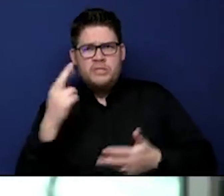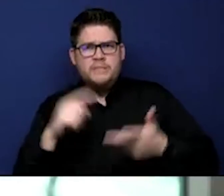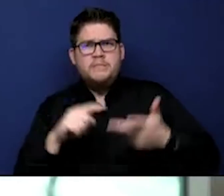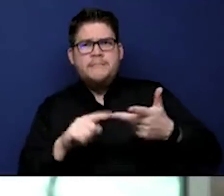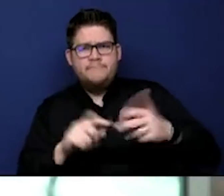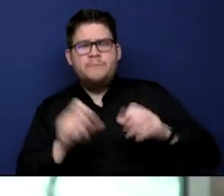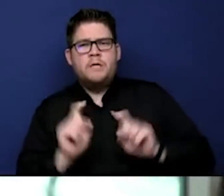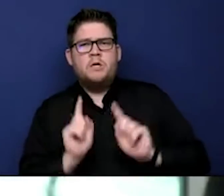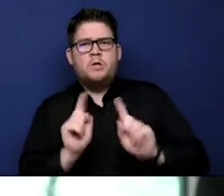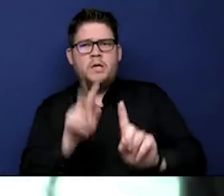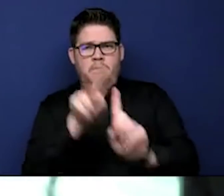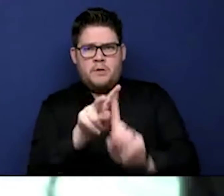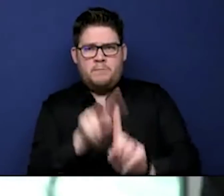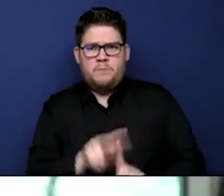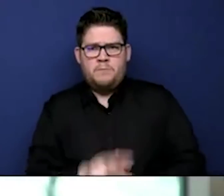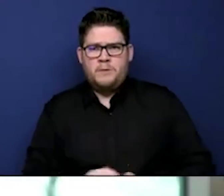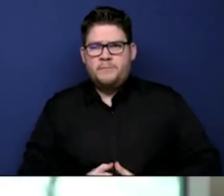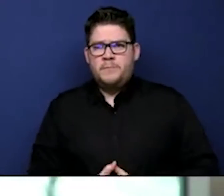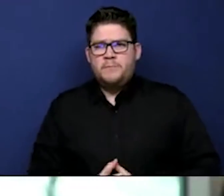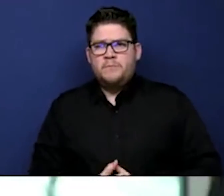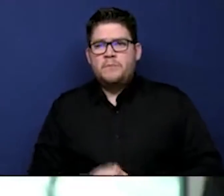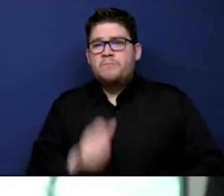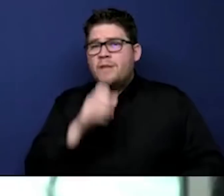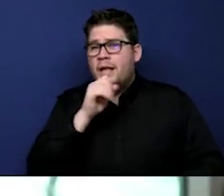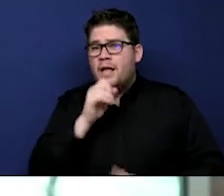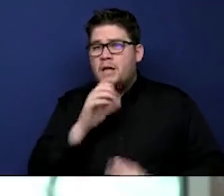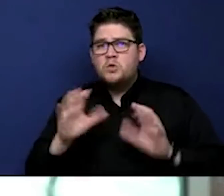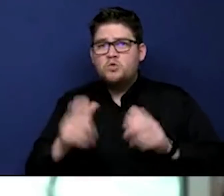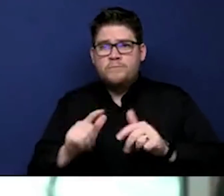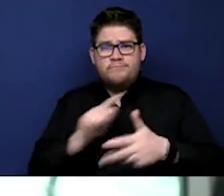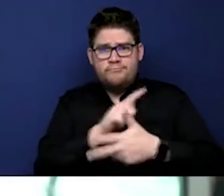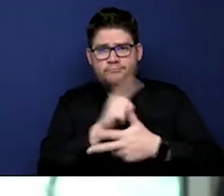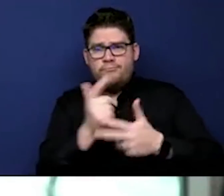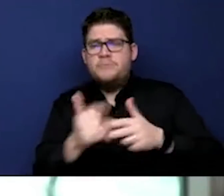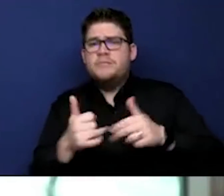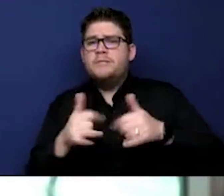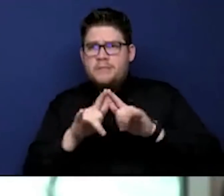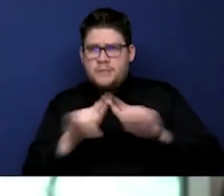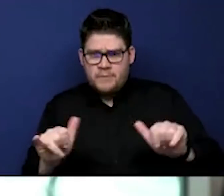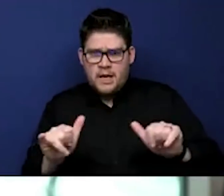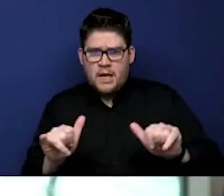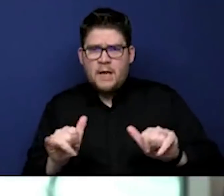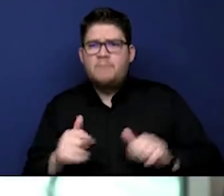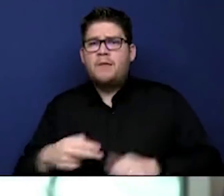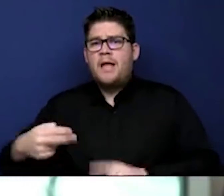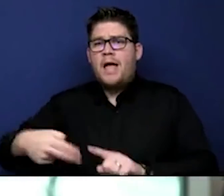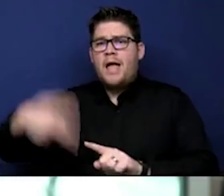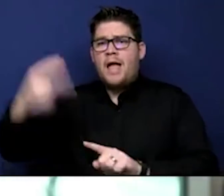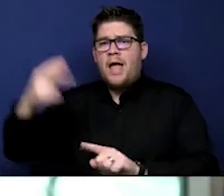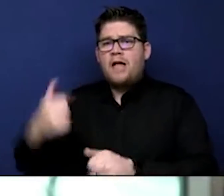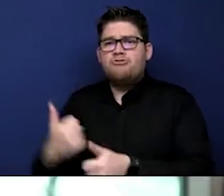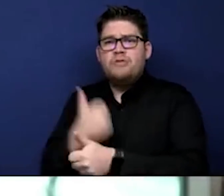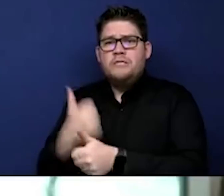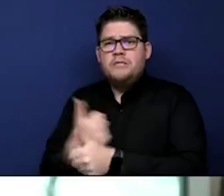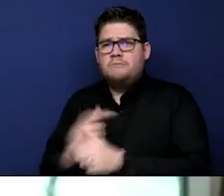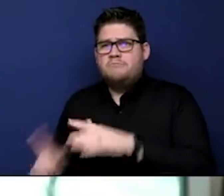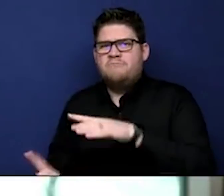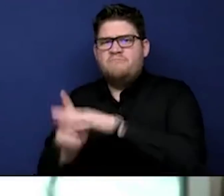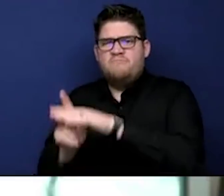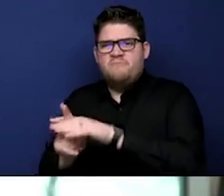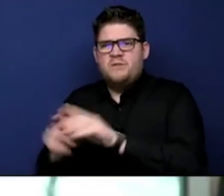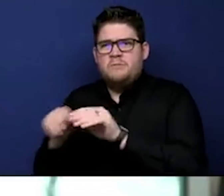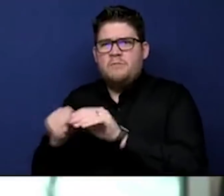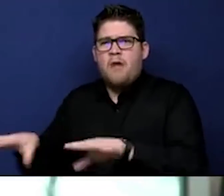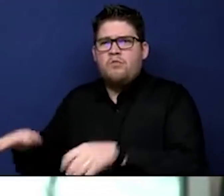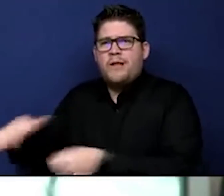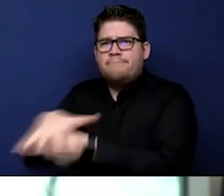to immunize in some of the high-risk workplaces, though our parallel worker focus program